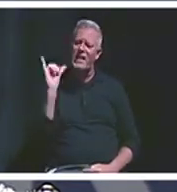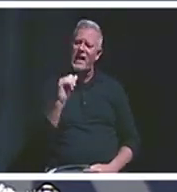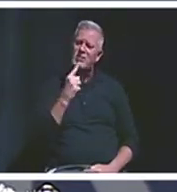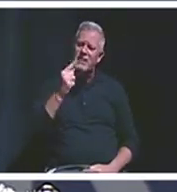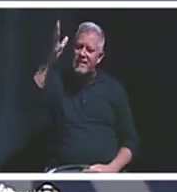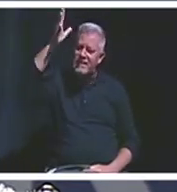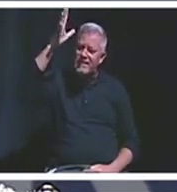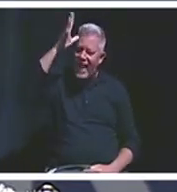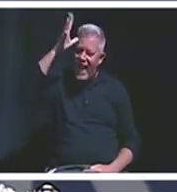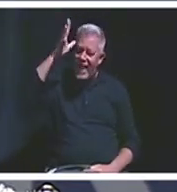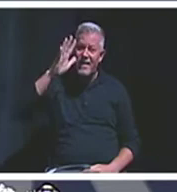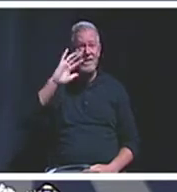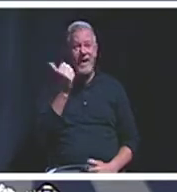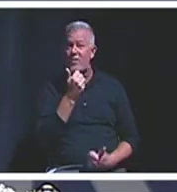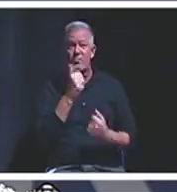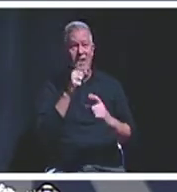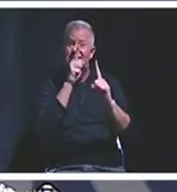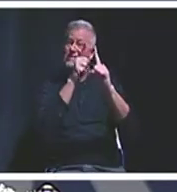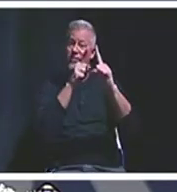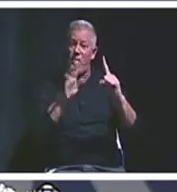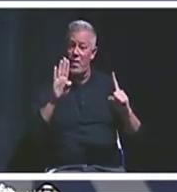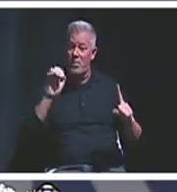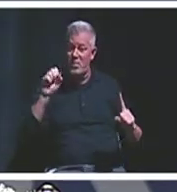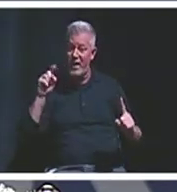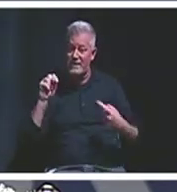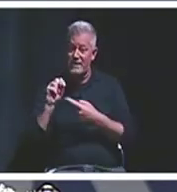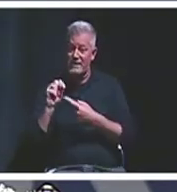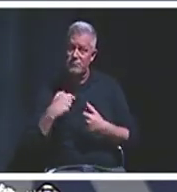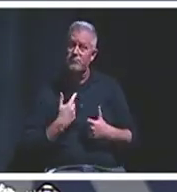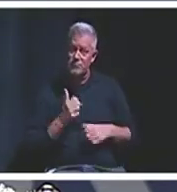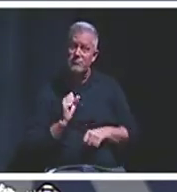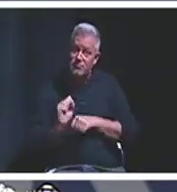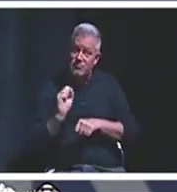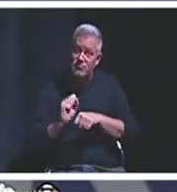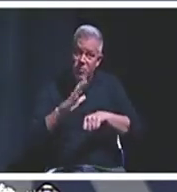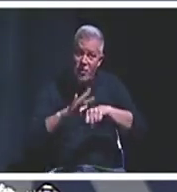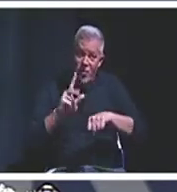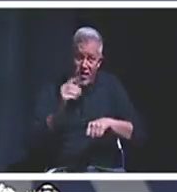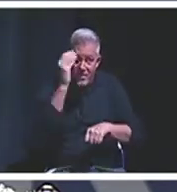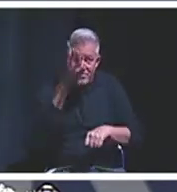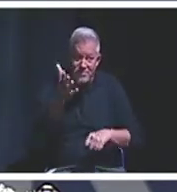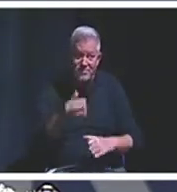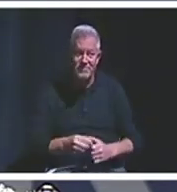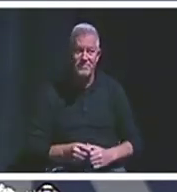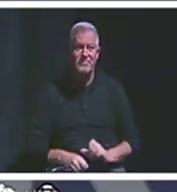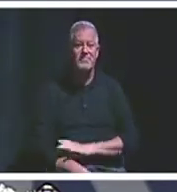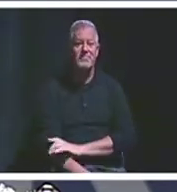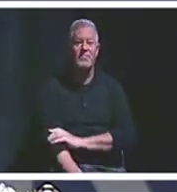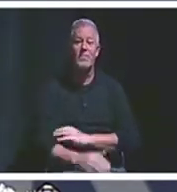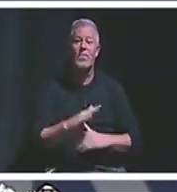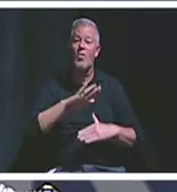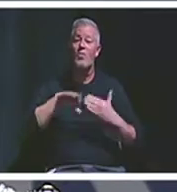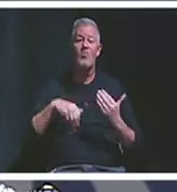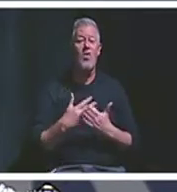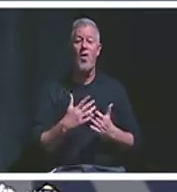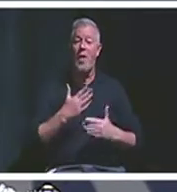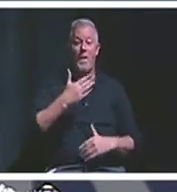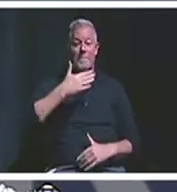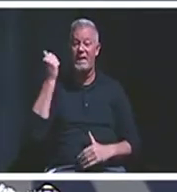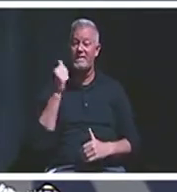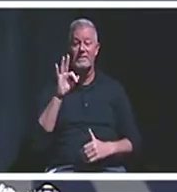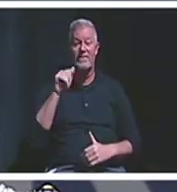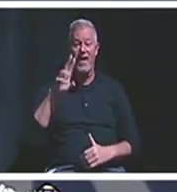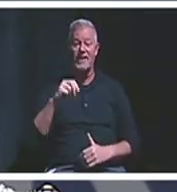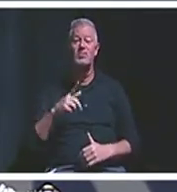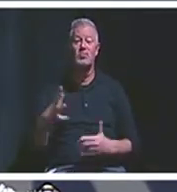never strive for anything less than the best, right? I'm working on it. So you're all our biggest fans, and for that, you deserve a